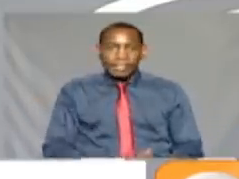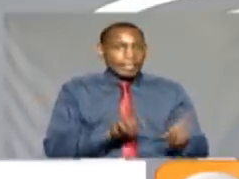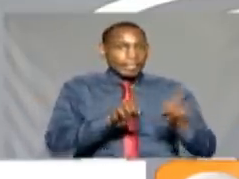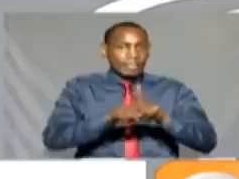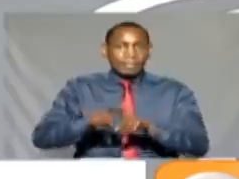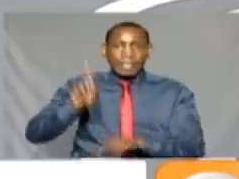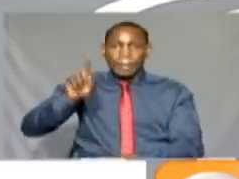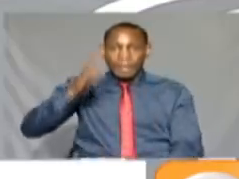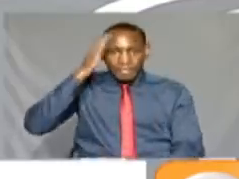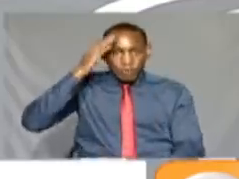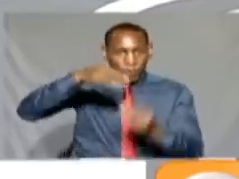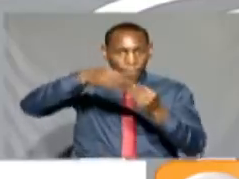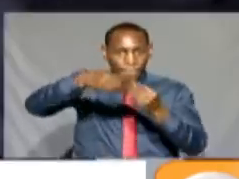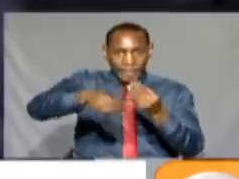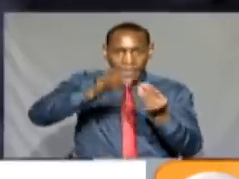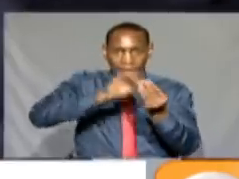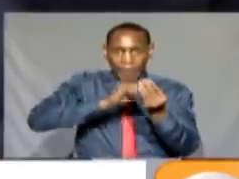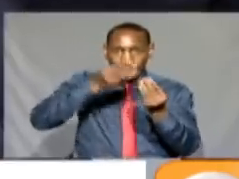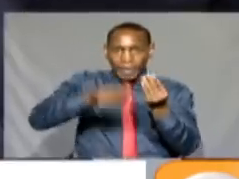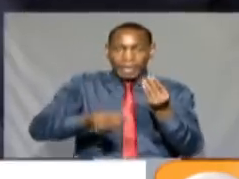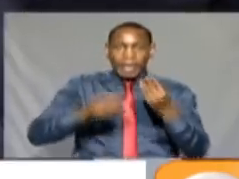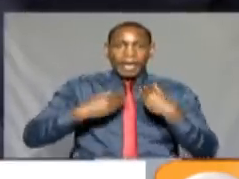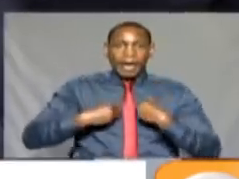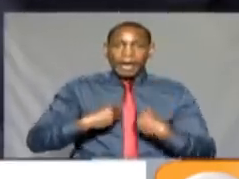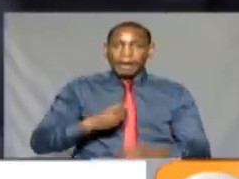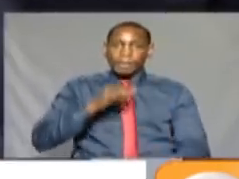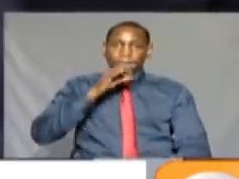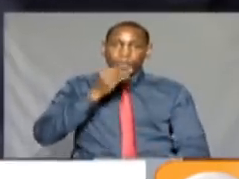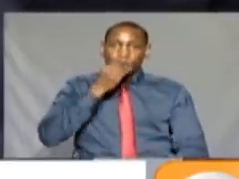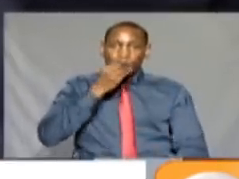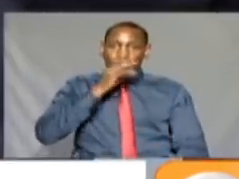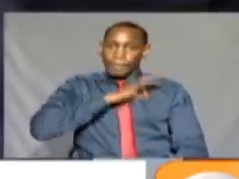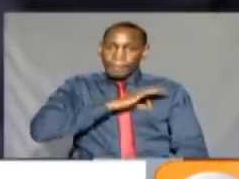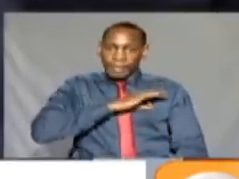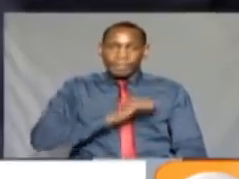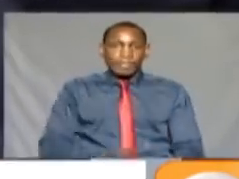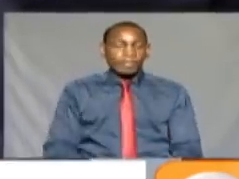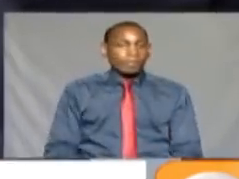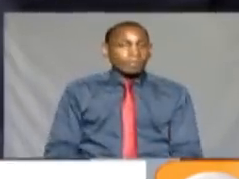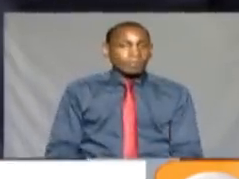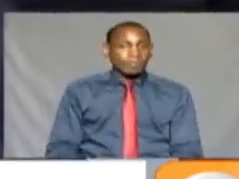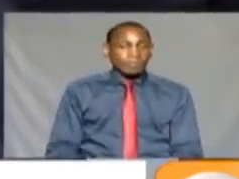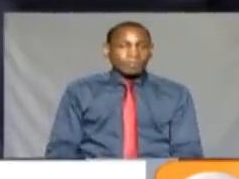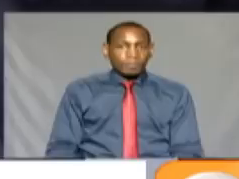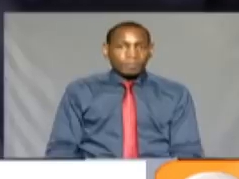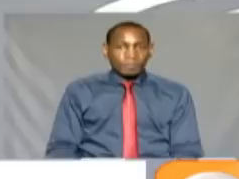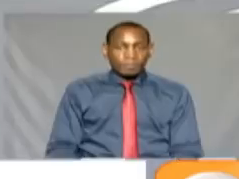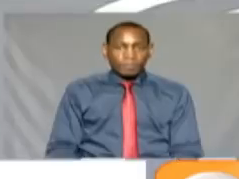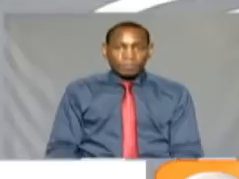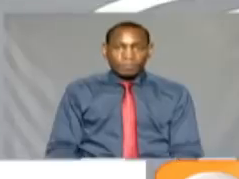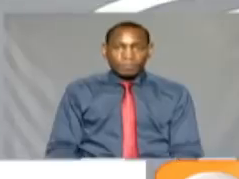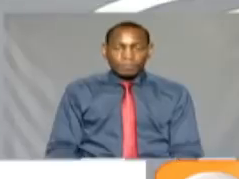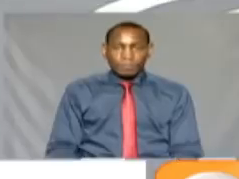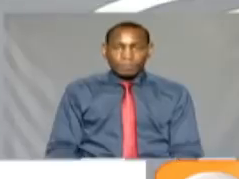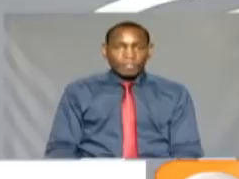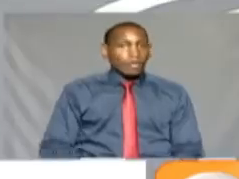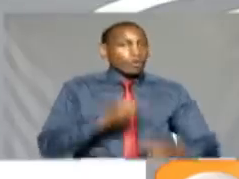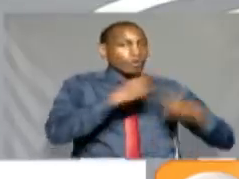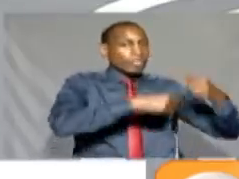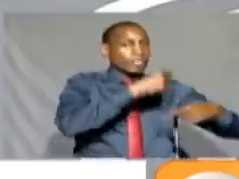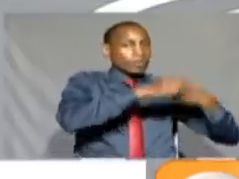that the banana has a nutritional value. Potassium. And medicinal value. It's potassium. To the tweets. Thank